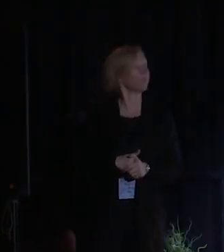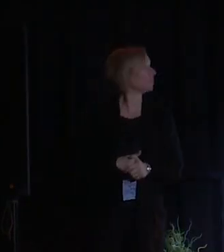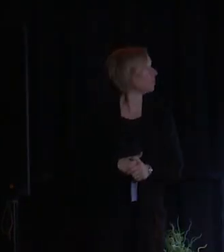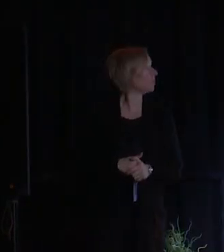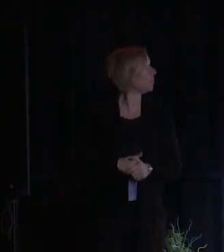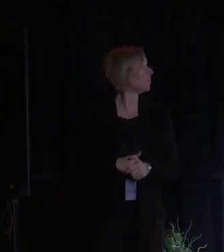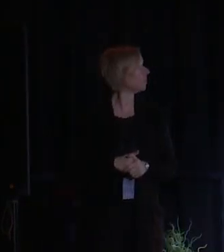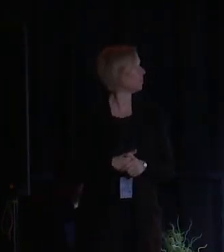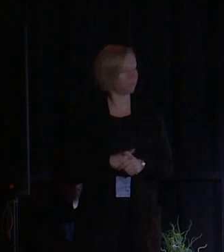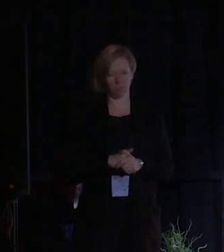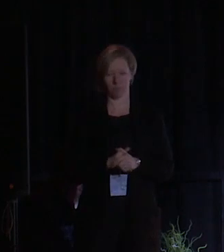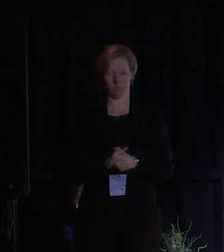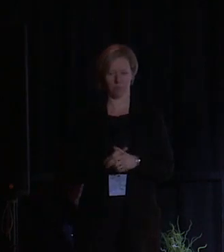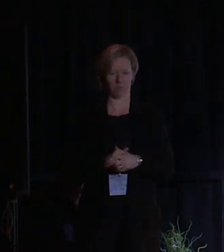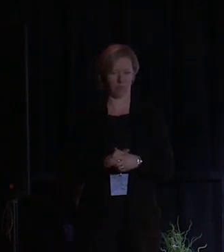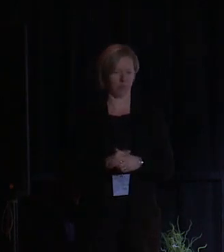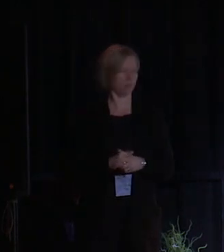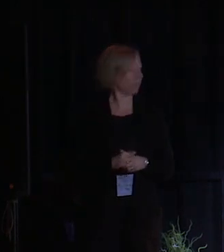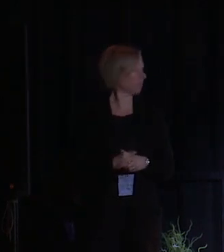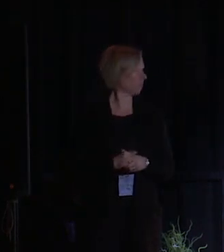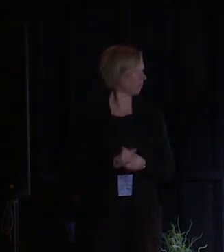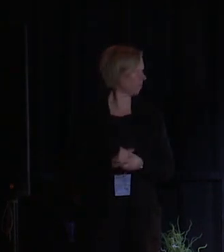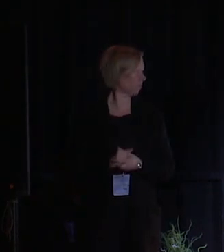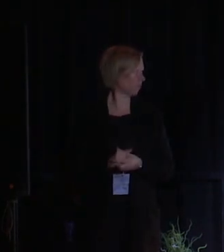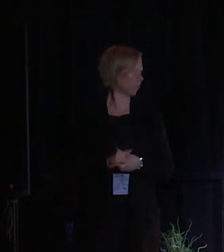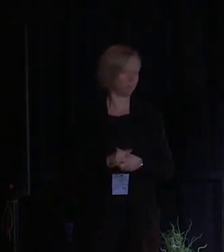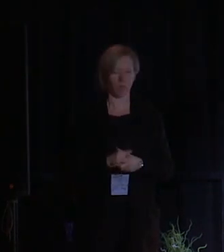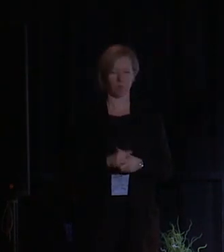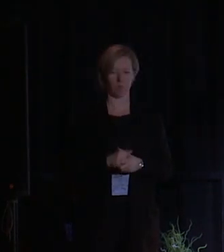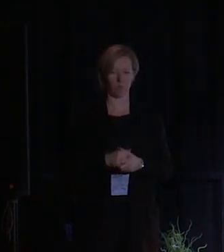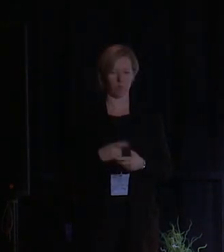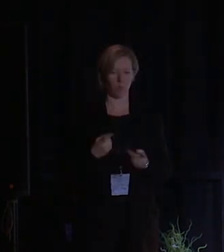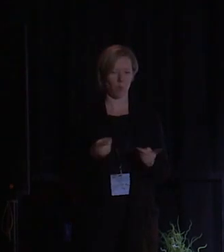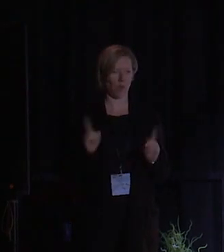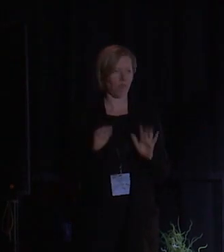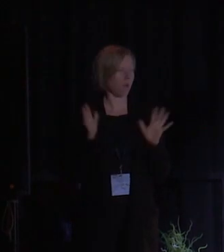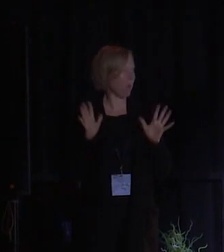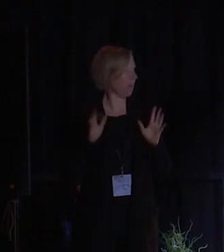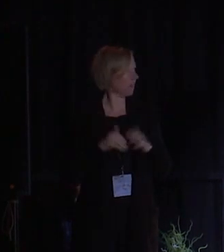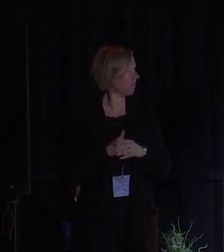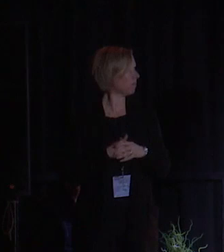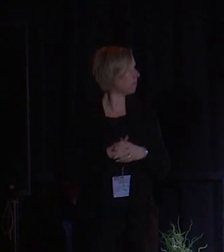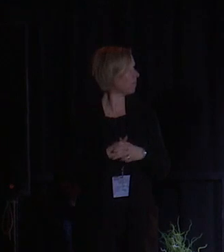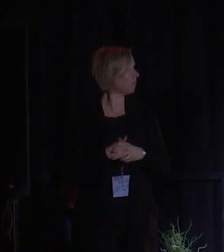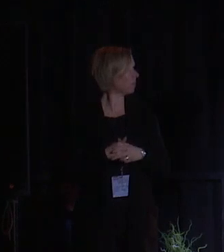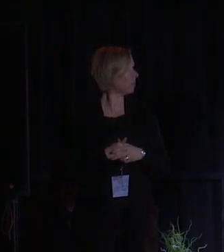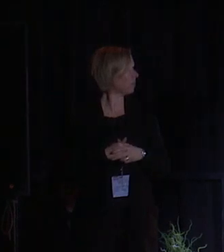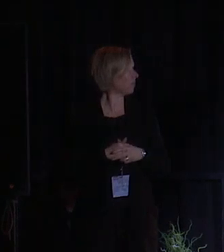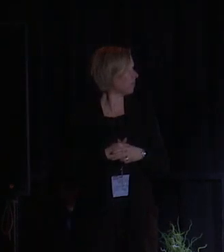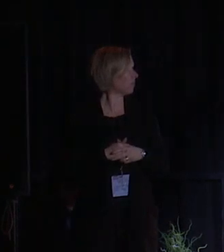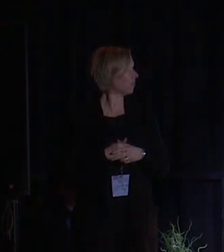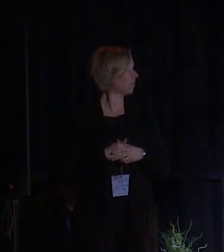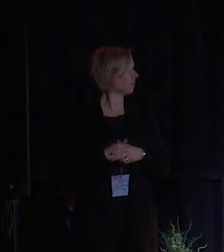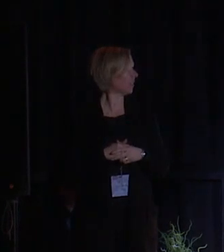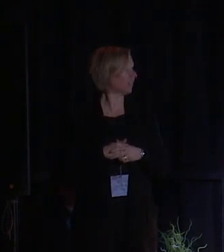Cool. Hello, everyone. We are the Fabularium. Oh, no. No, that's not. No, that's not. Stop the